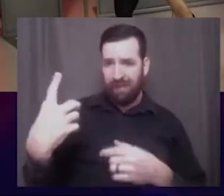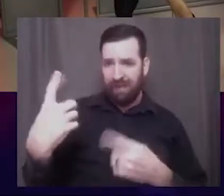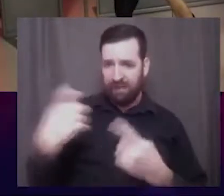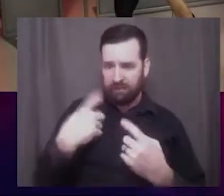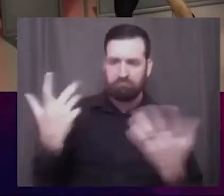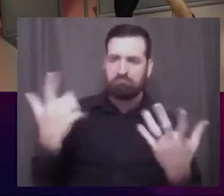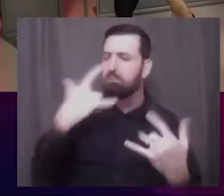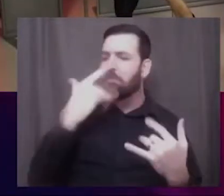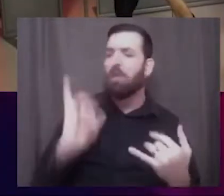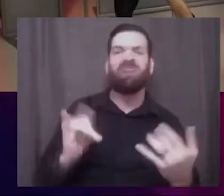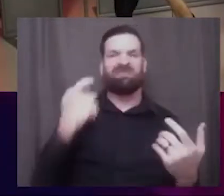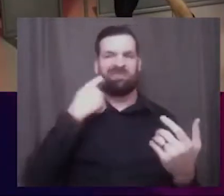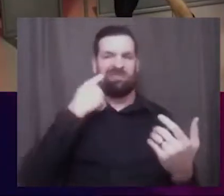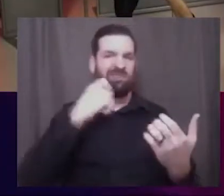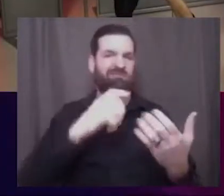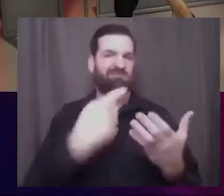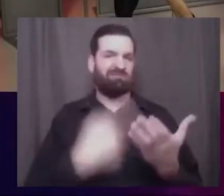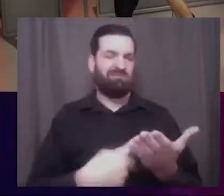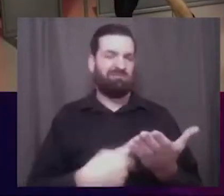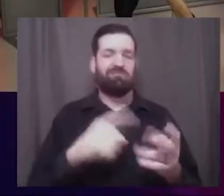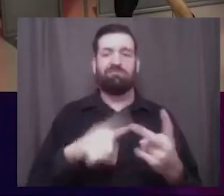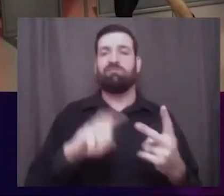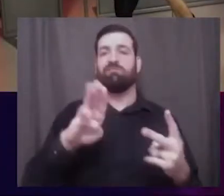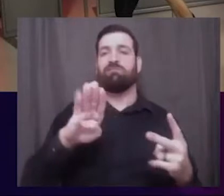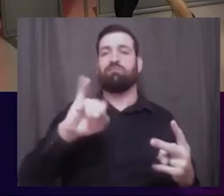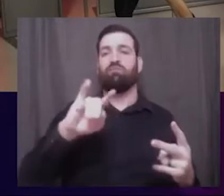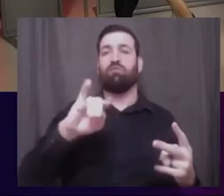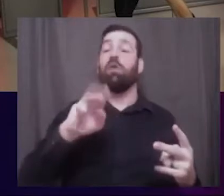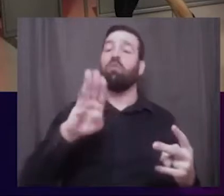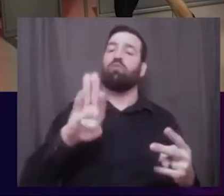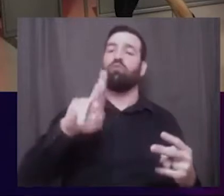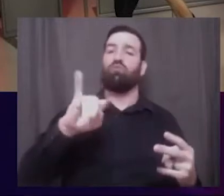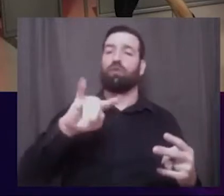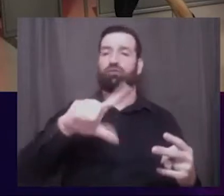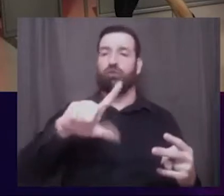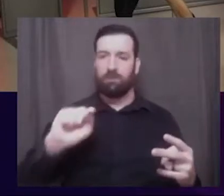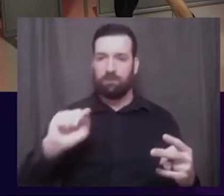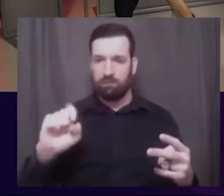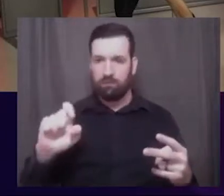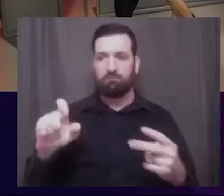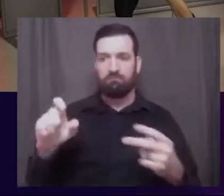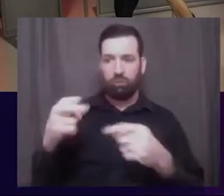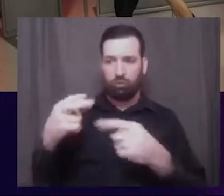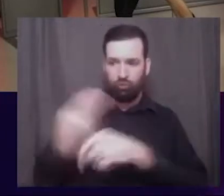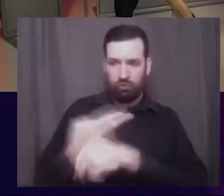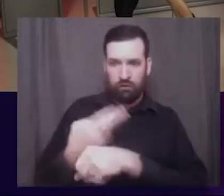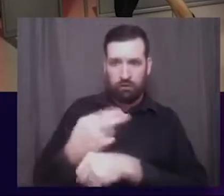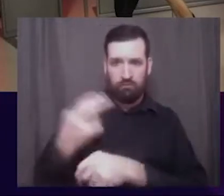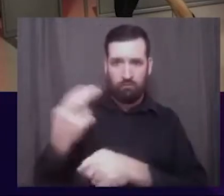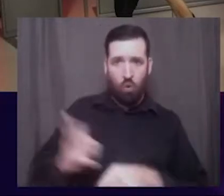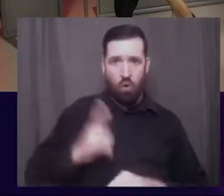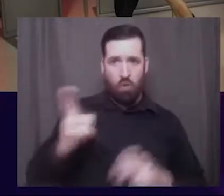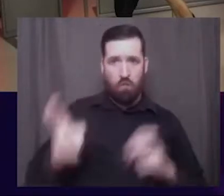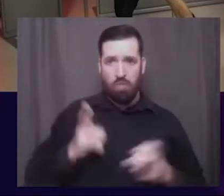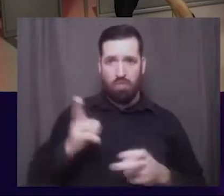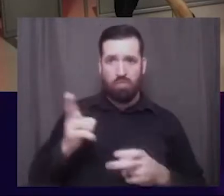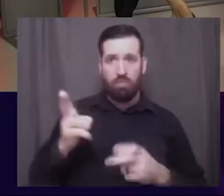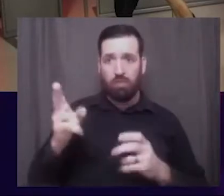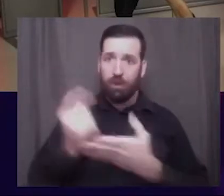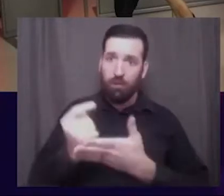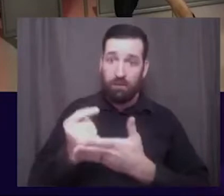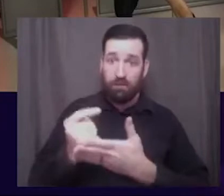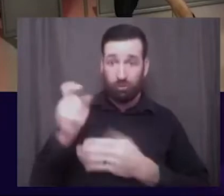addressed that. Bridget had a question. She said, while using hormone therapy, are there annual tests a woman should have to ensure early detection